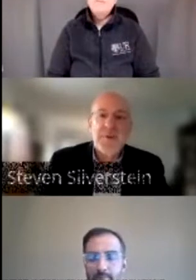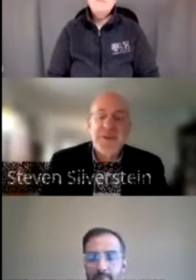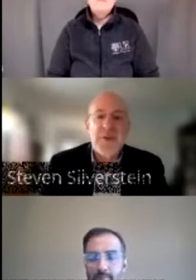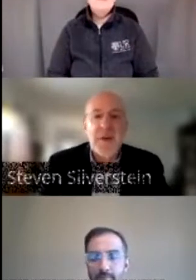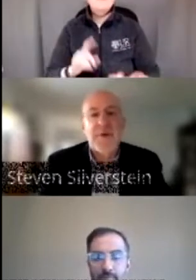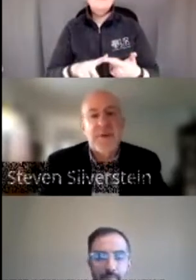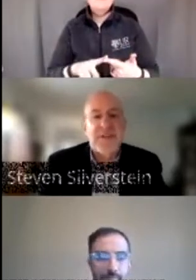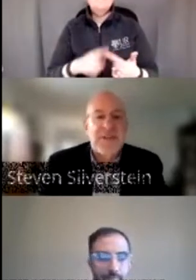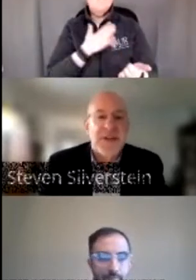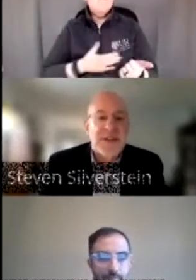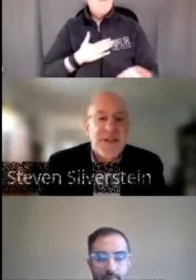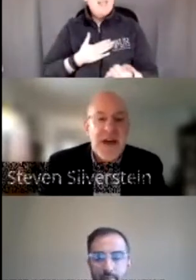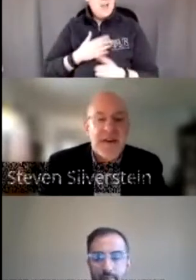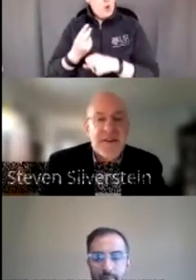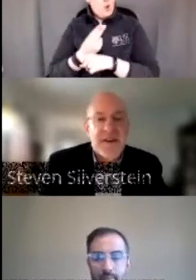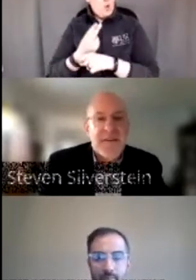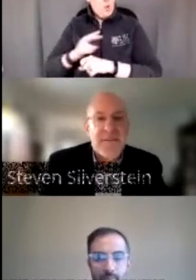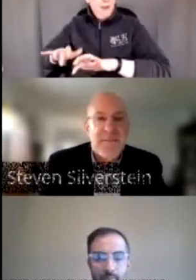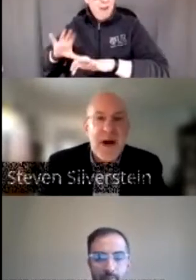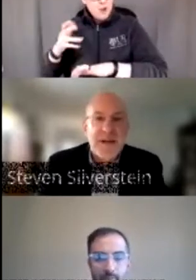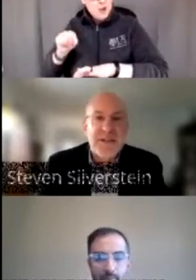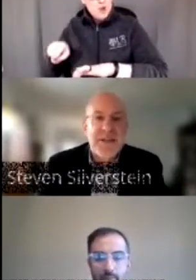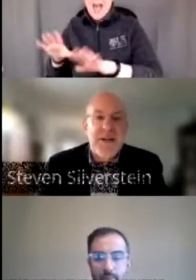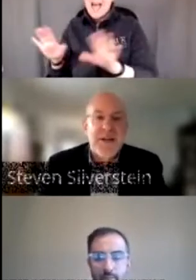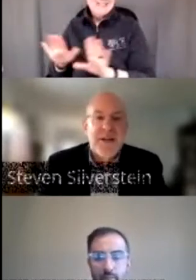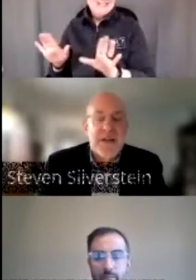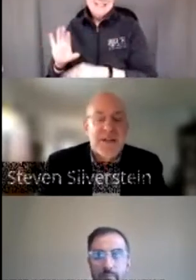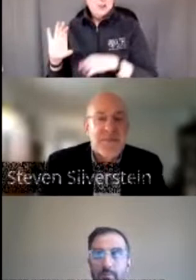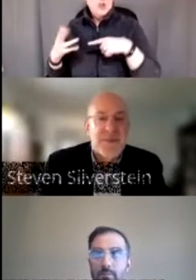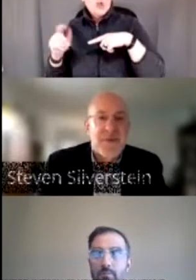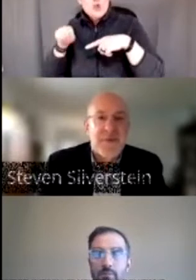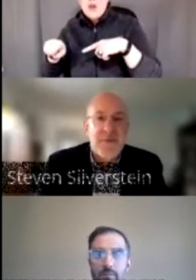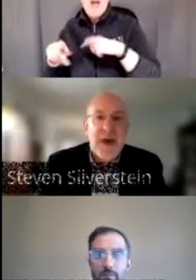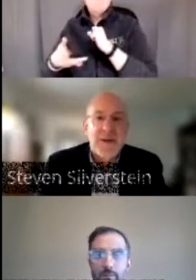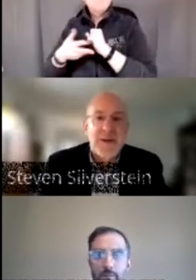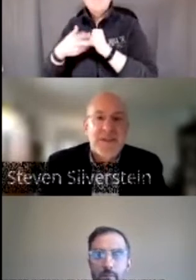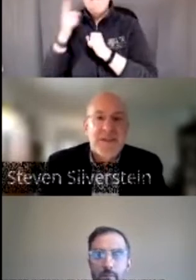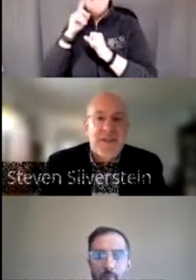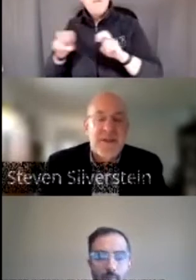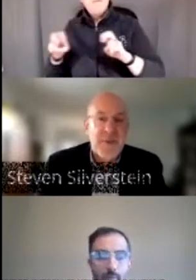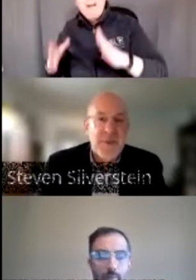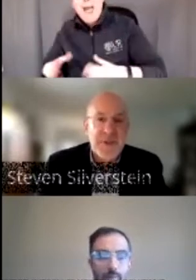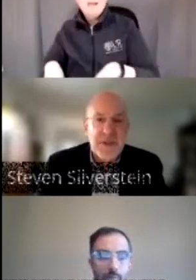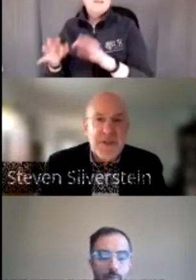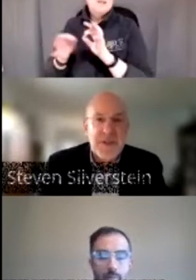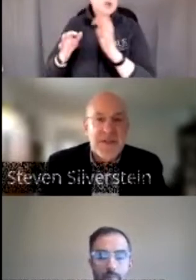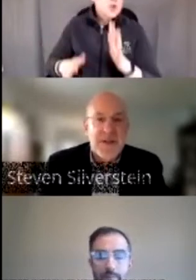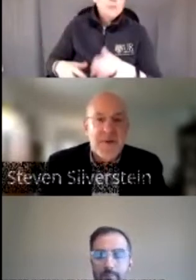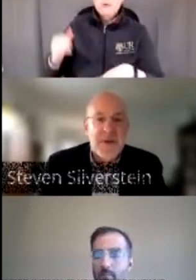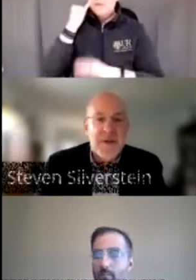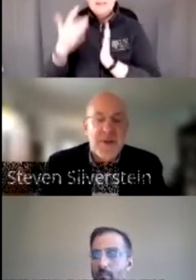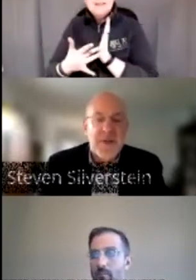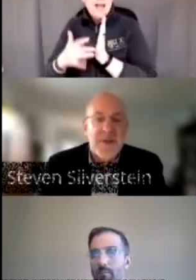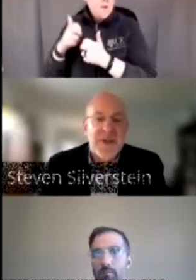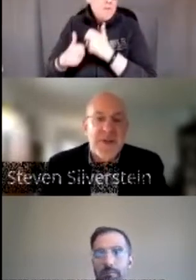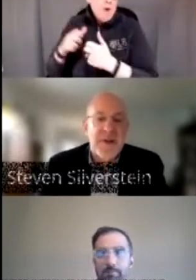Also, please do not put messages in the chat box. That's reserved for the panelists and the interpreters in case they need to